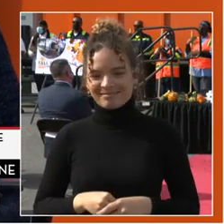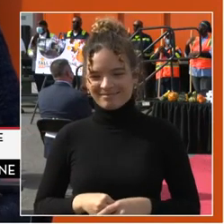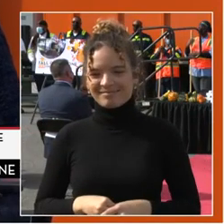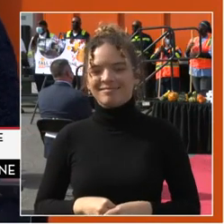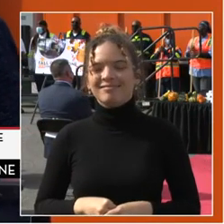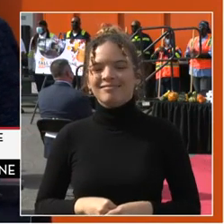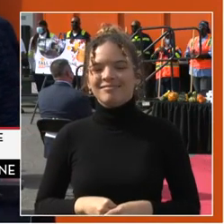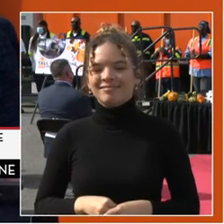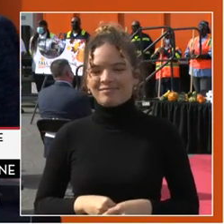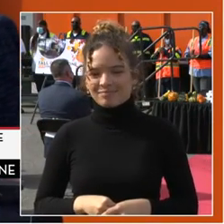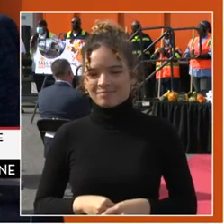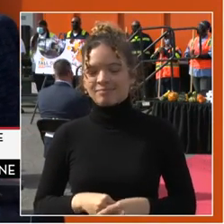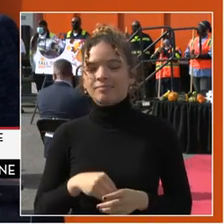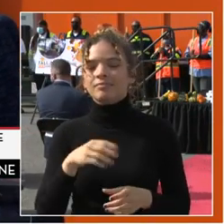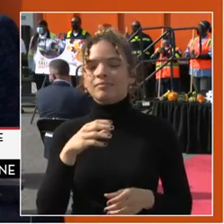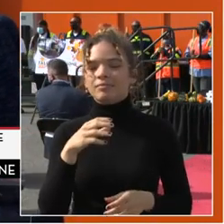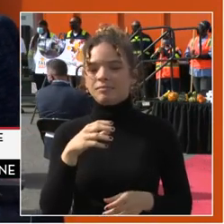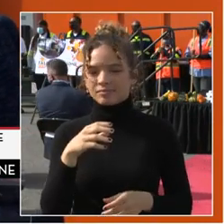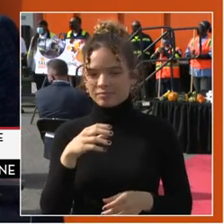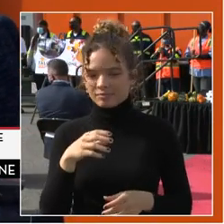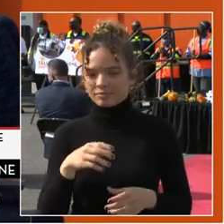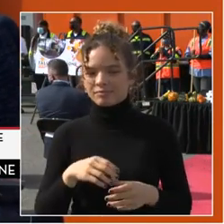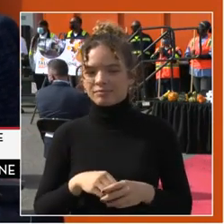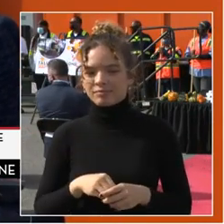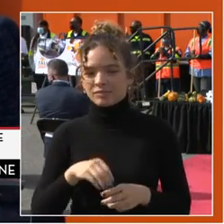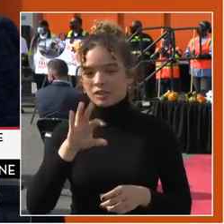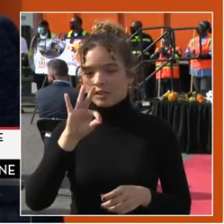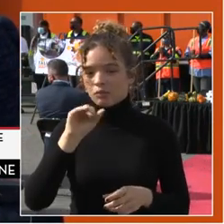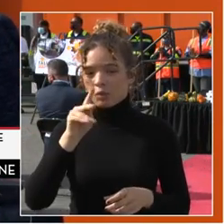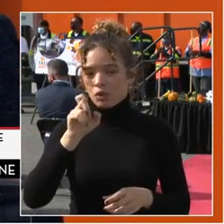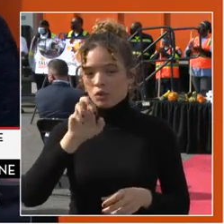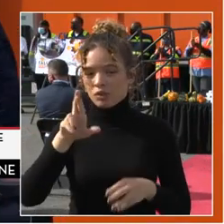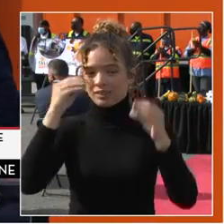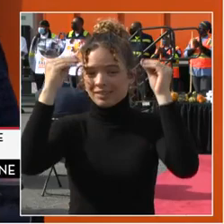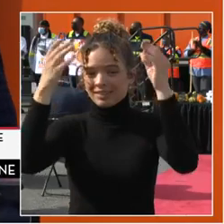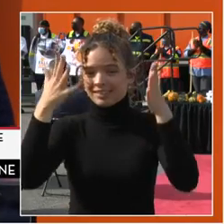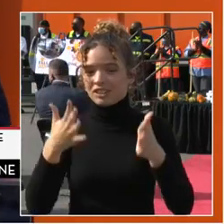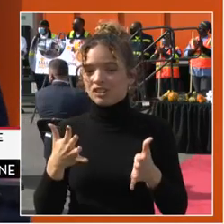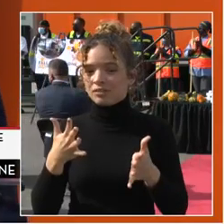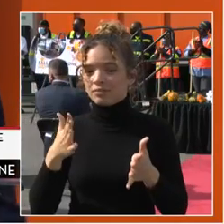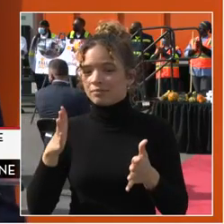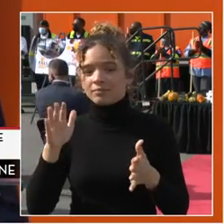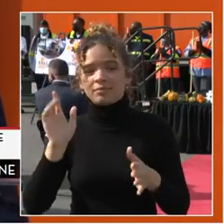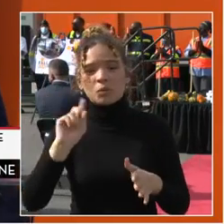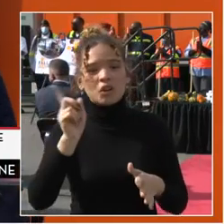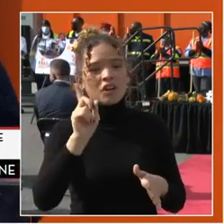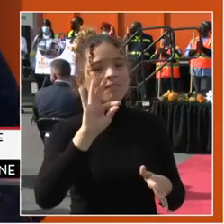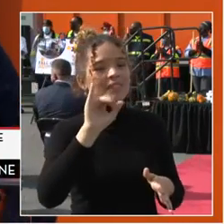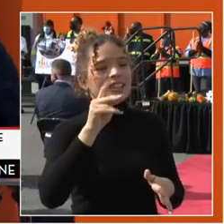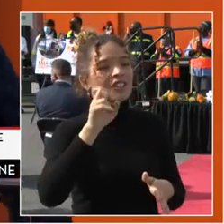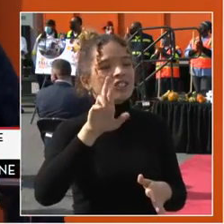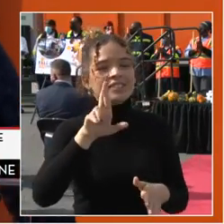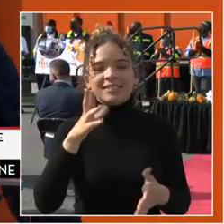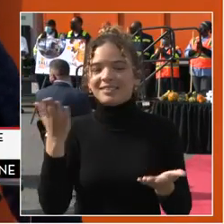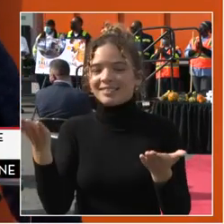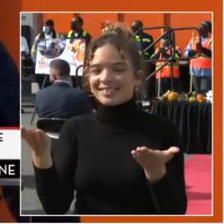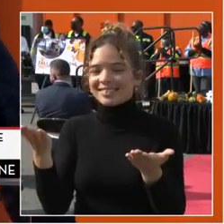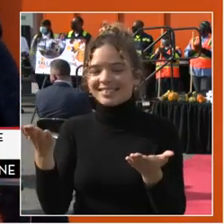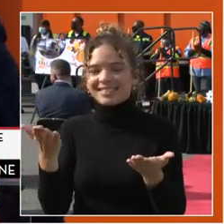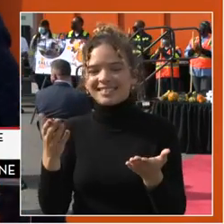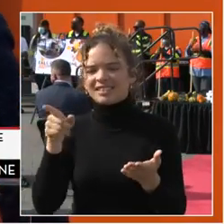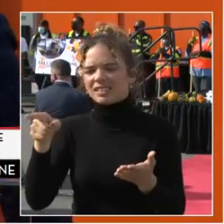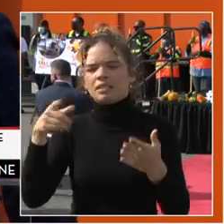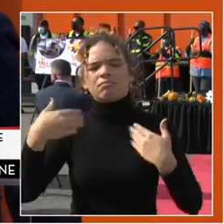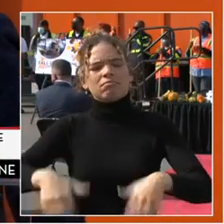And I think, is Miss Foster here? Miss Foster is one of our very special teachers here at Blow